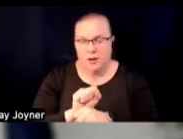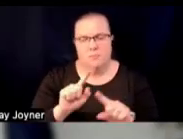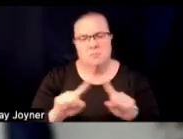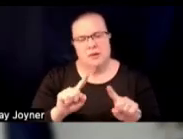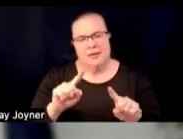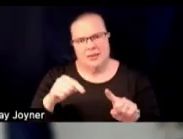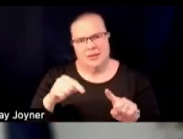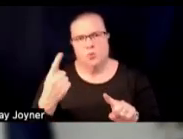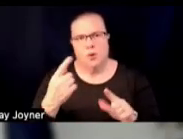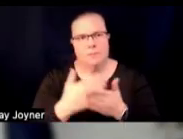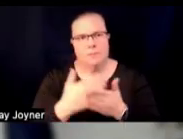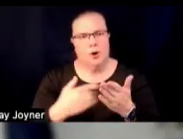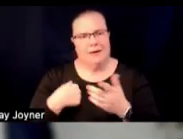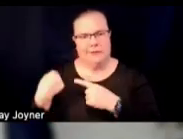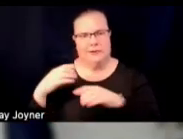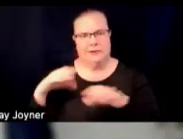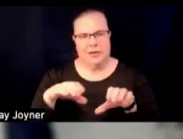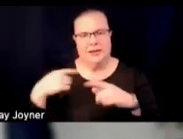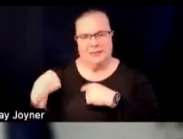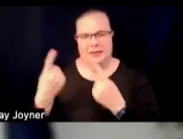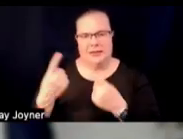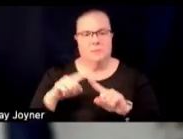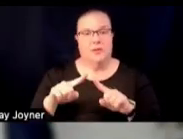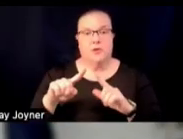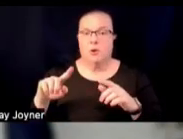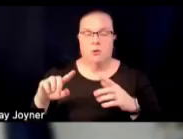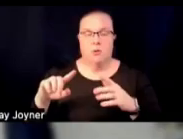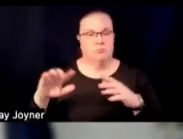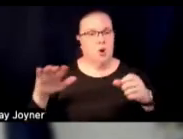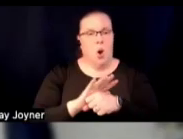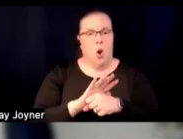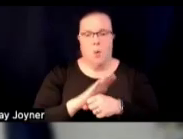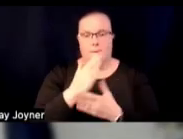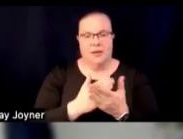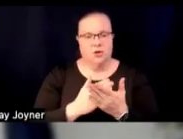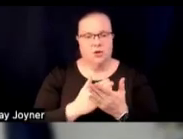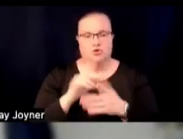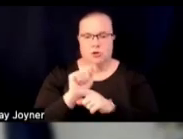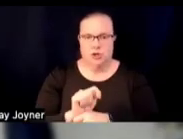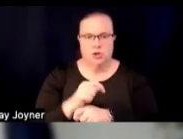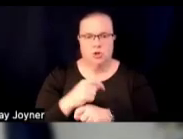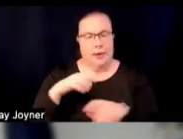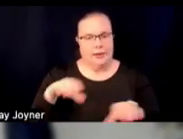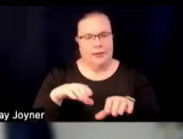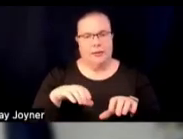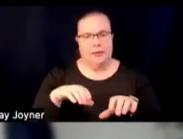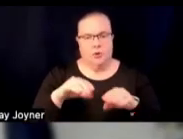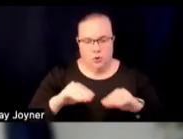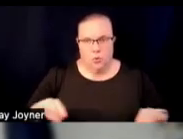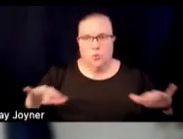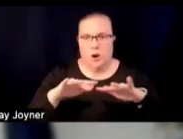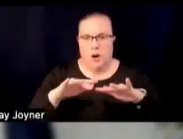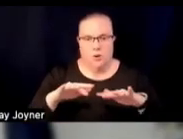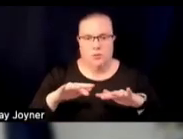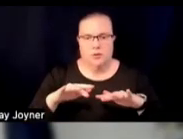then where I actually started the whole piece traditionally. So I did a colored ground in gouache, acrylic